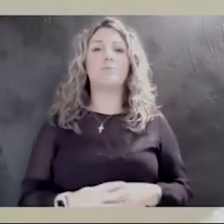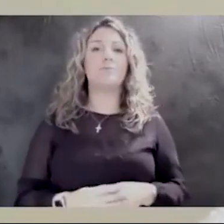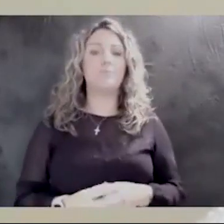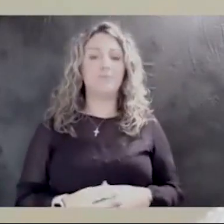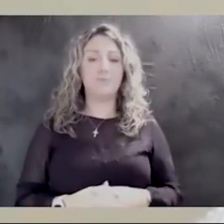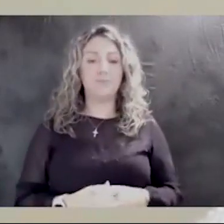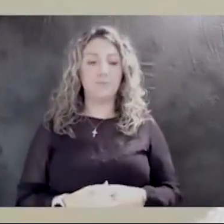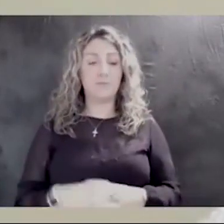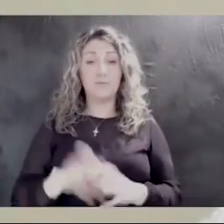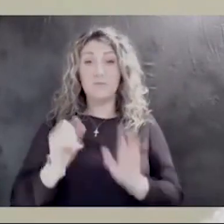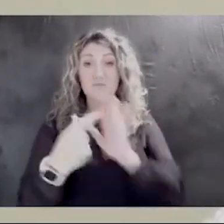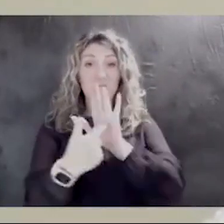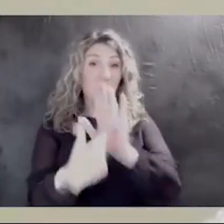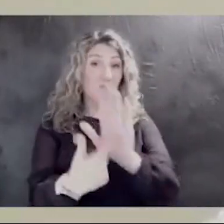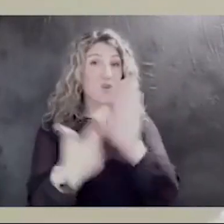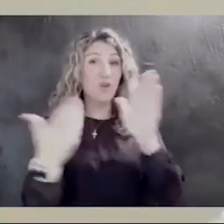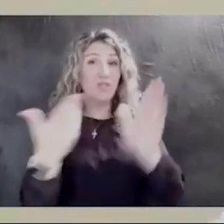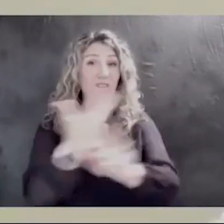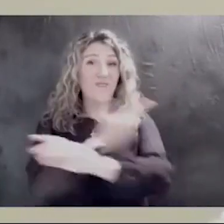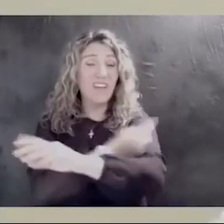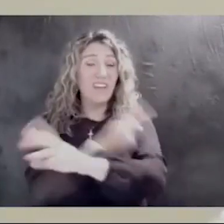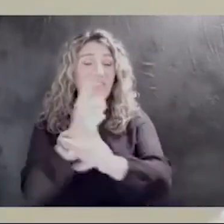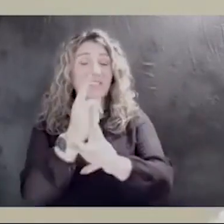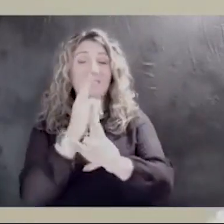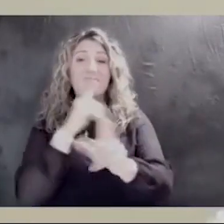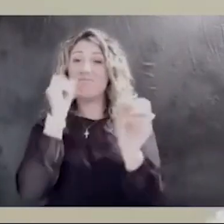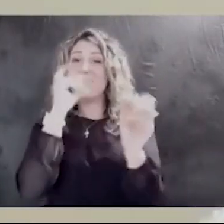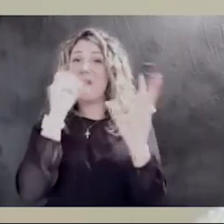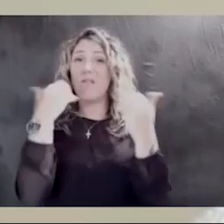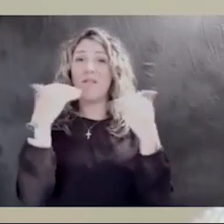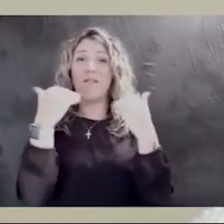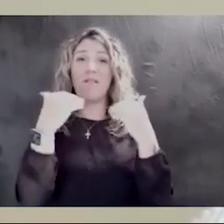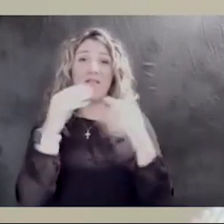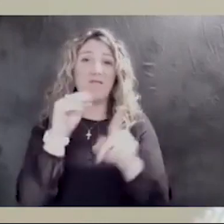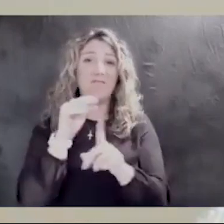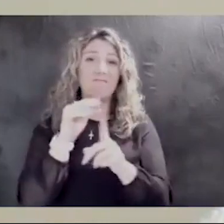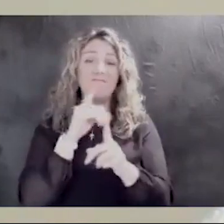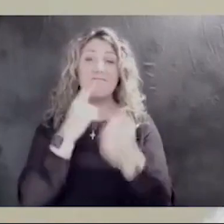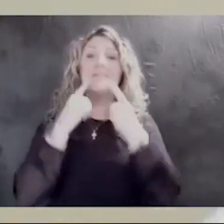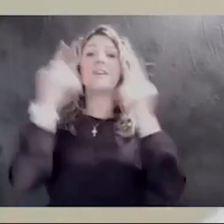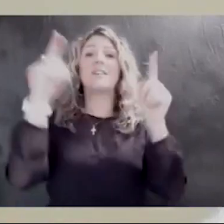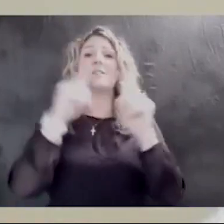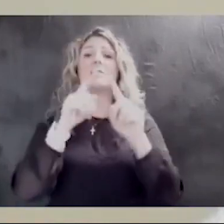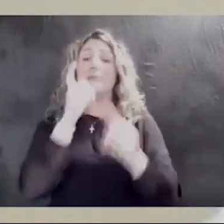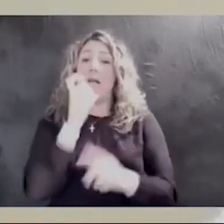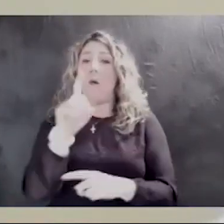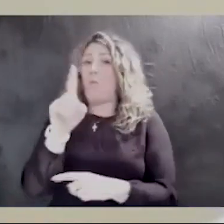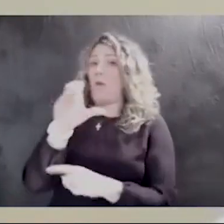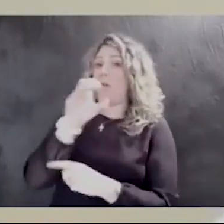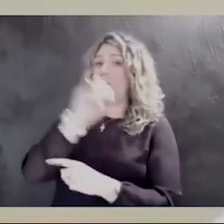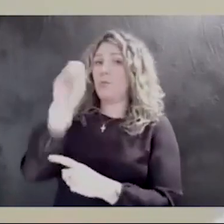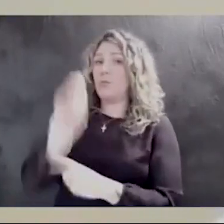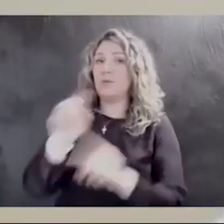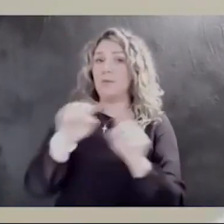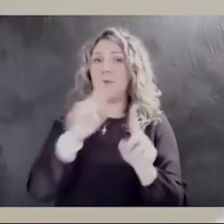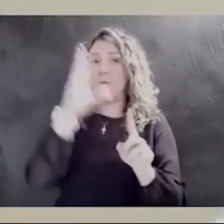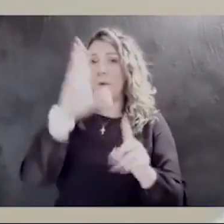That shows you that vaccine is incredibly effective. Now, it's not 100%, but it certainly protects